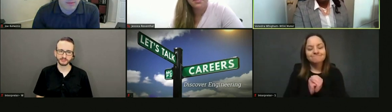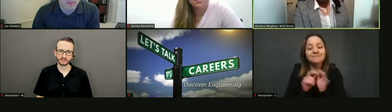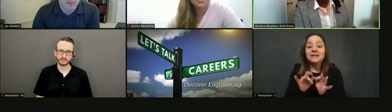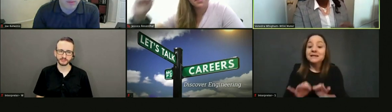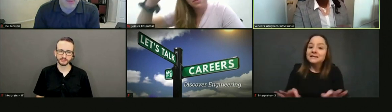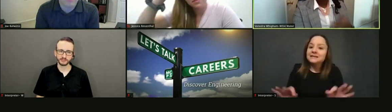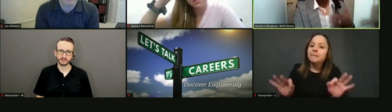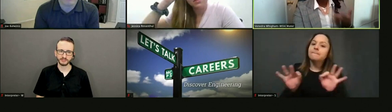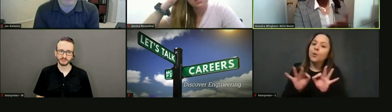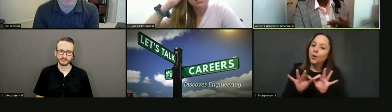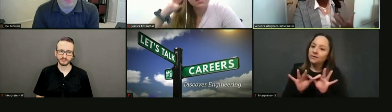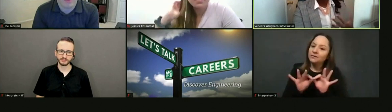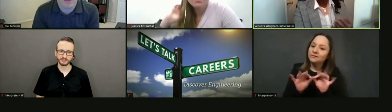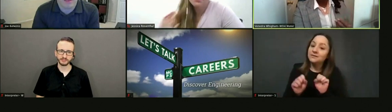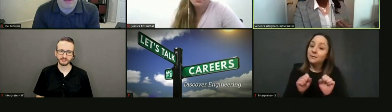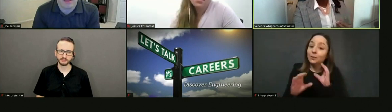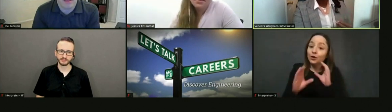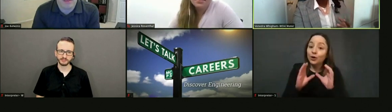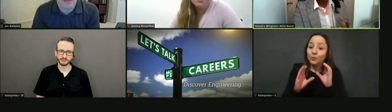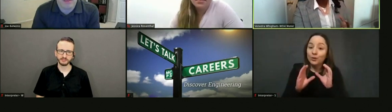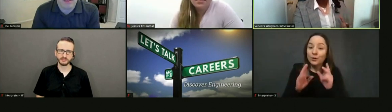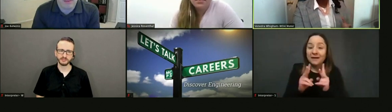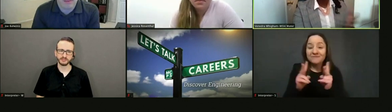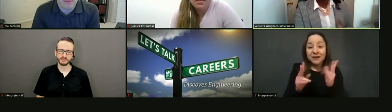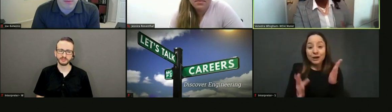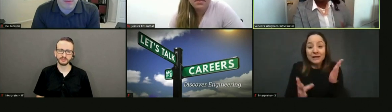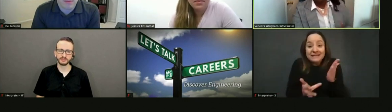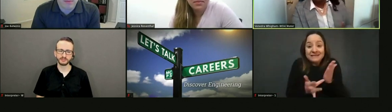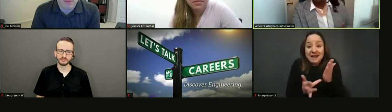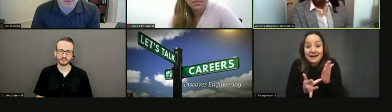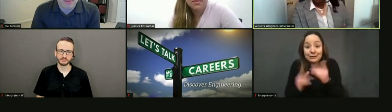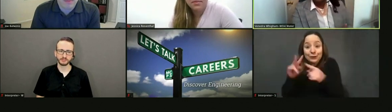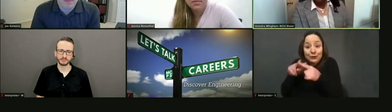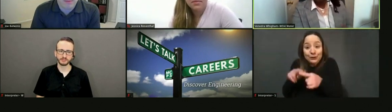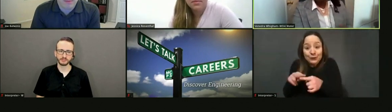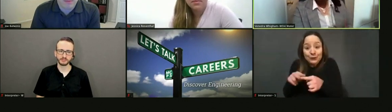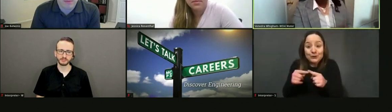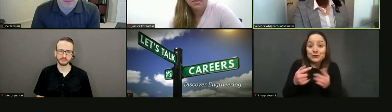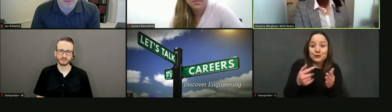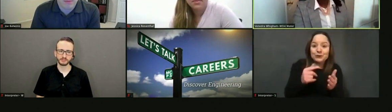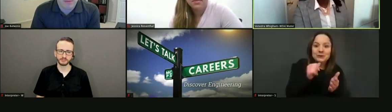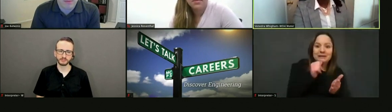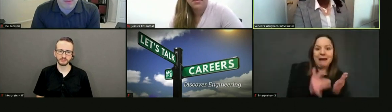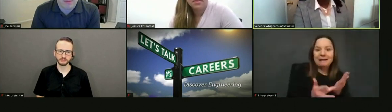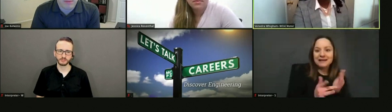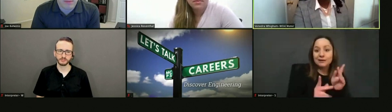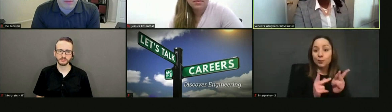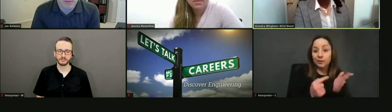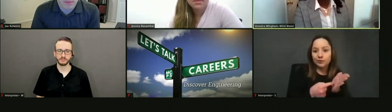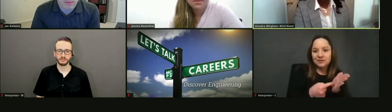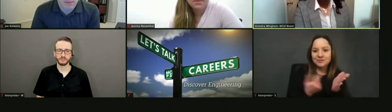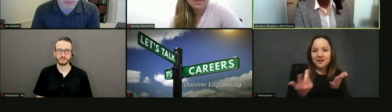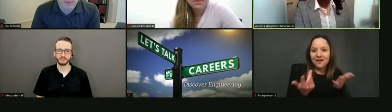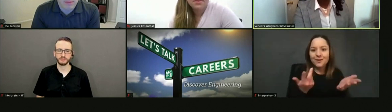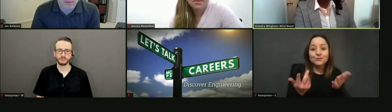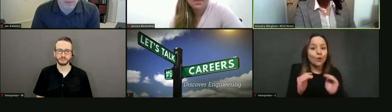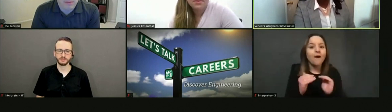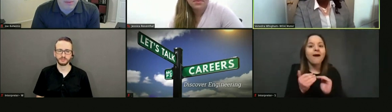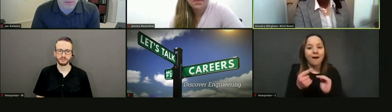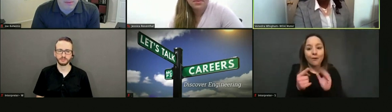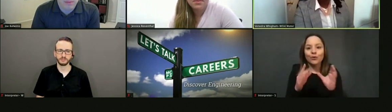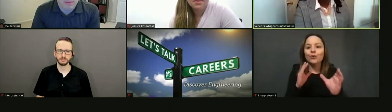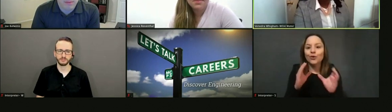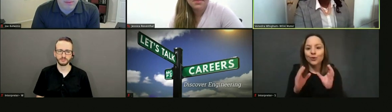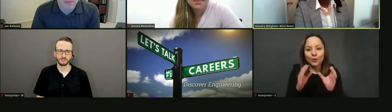to communicate highly technical things to non-technical people from time to time. So the way you communicate